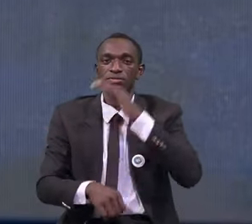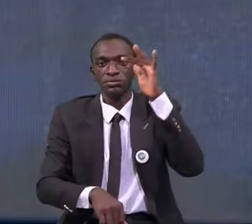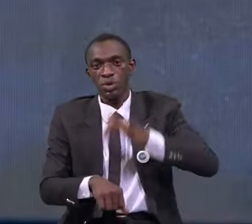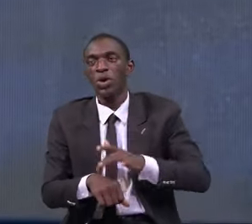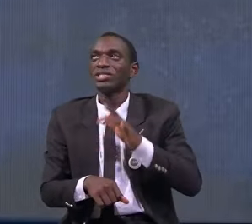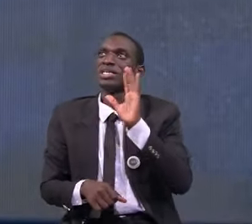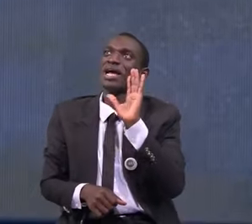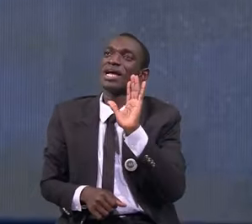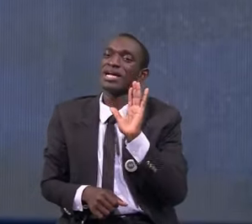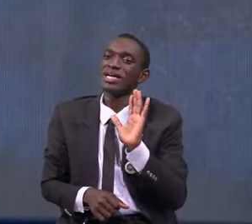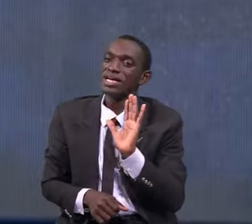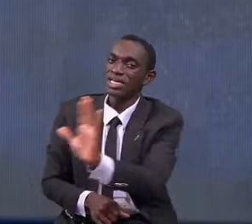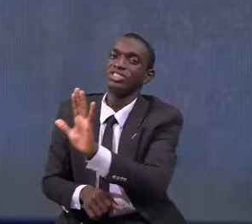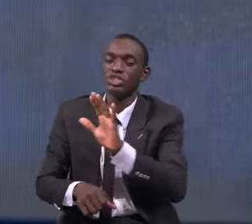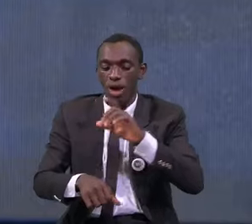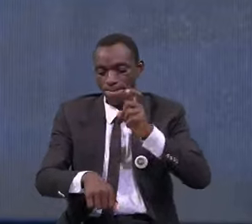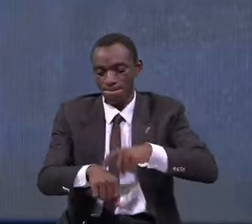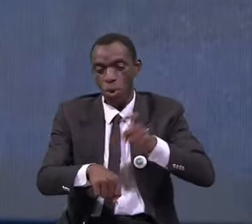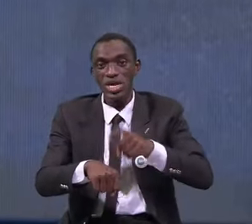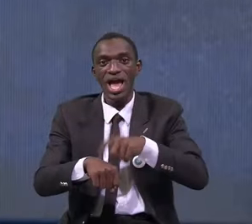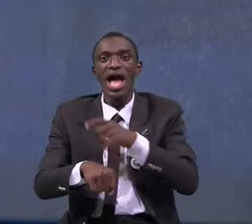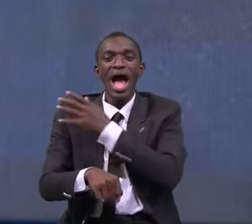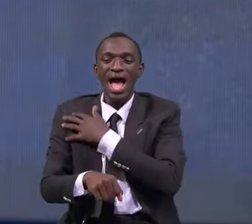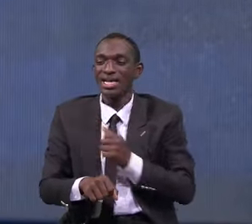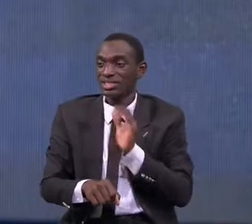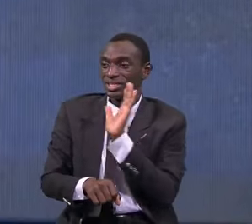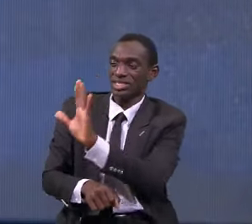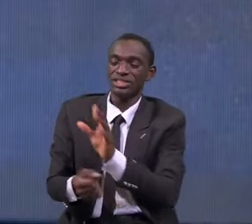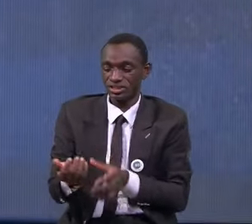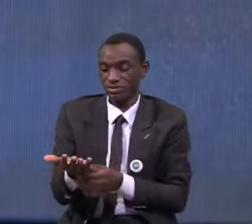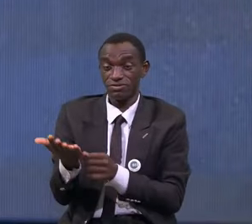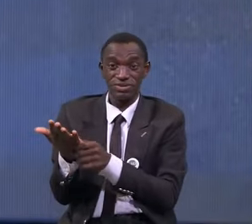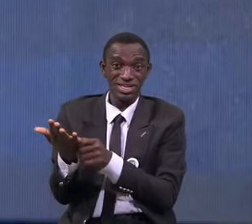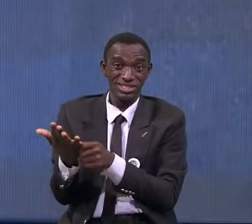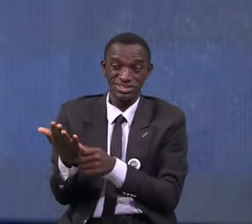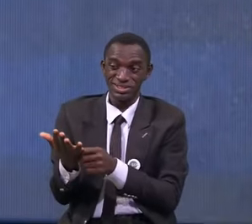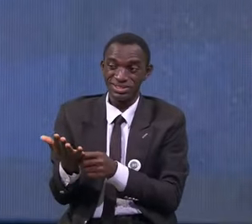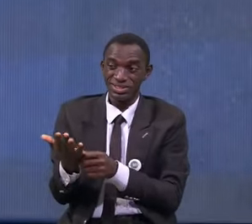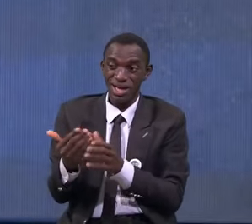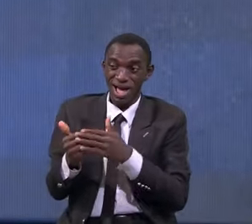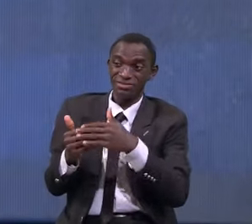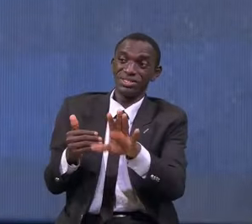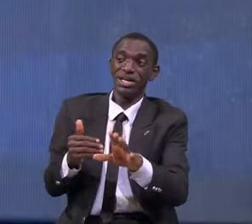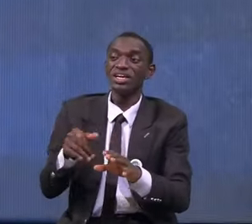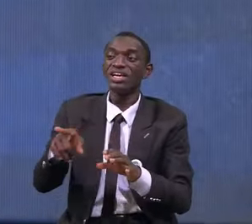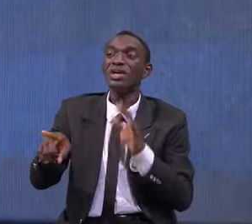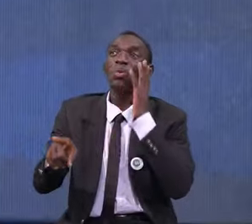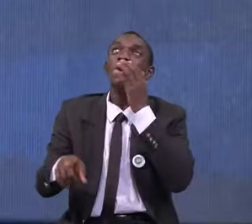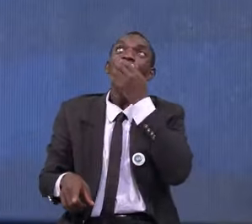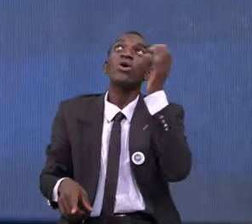his bone and his flesh, and it will curse you to thy face.